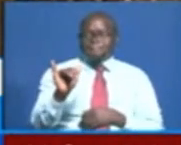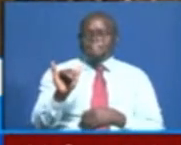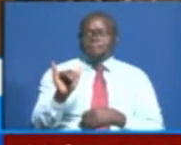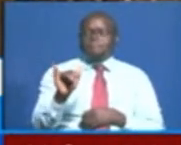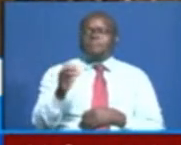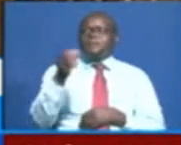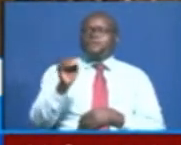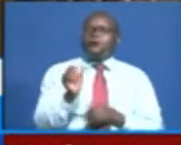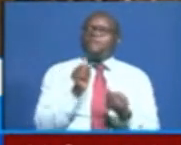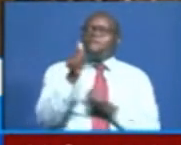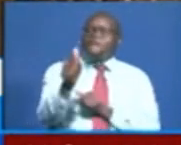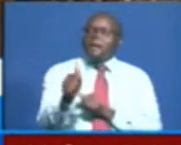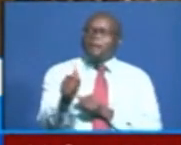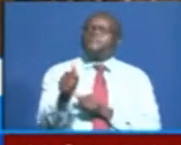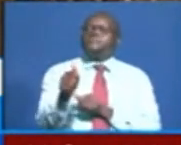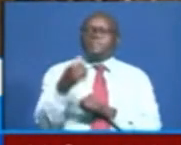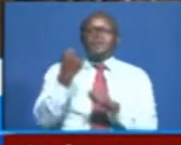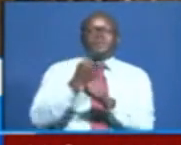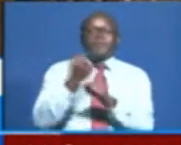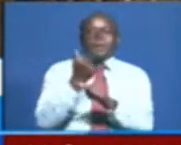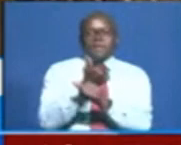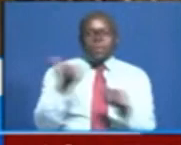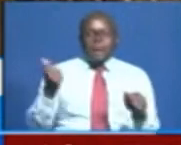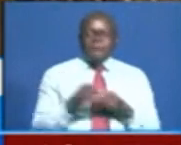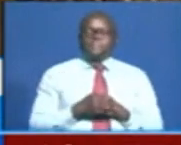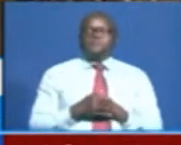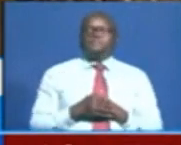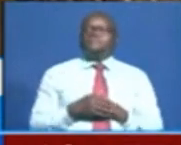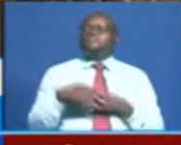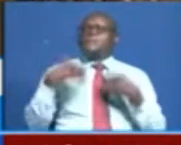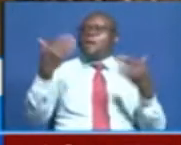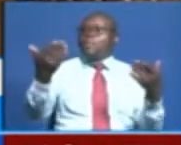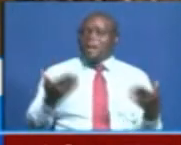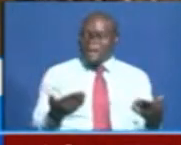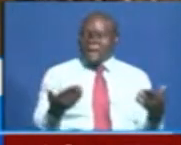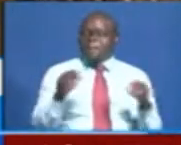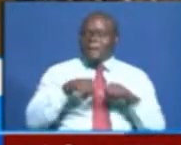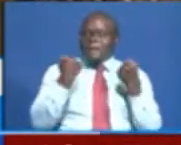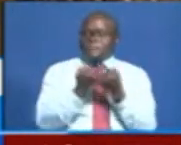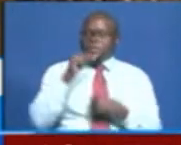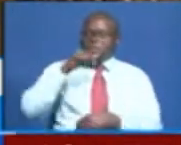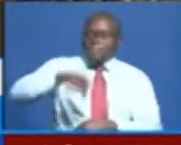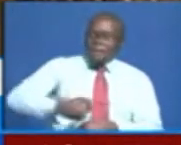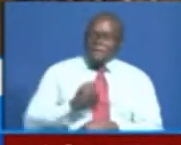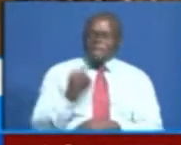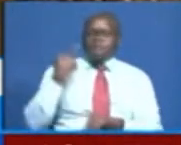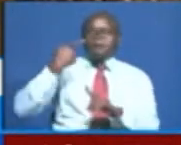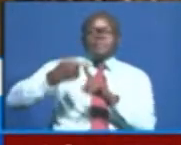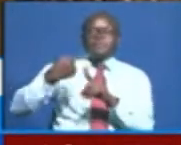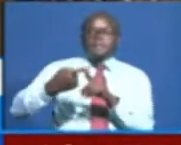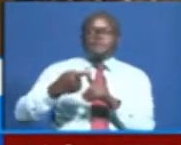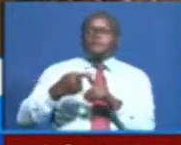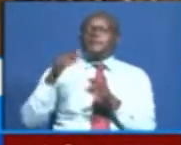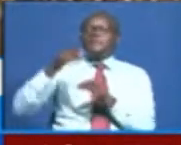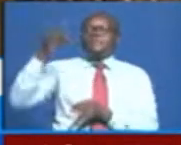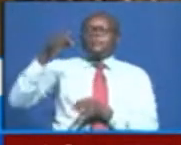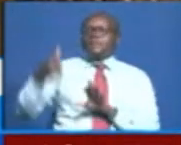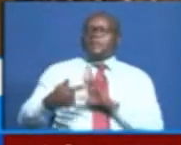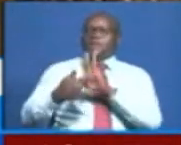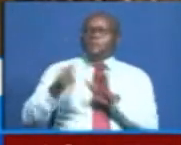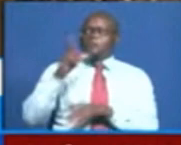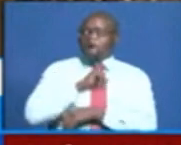far it is working. I welcome and associate myself with the positive spirit exhibited